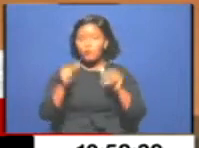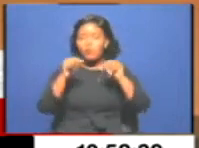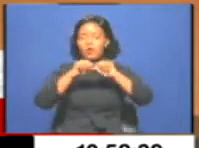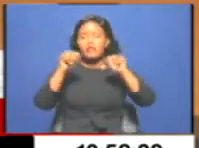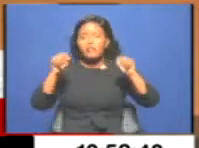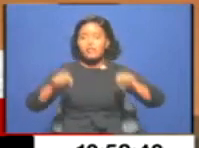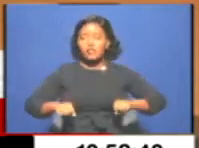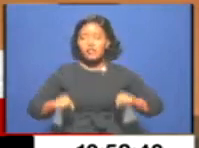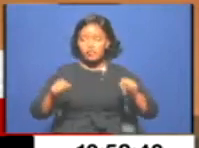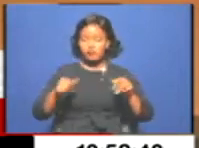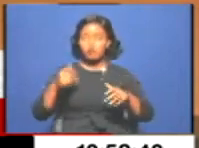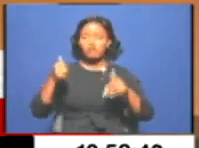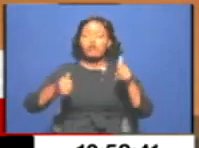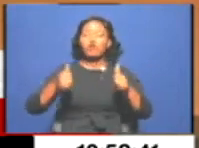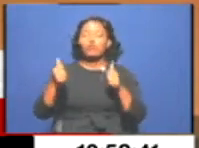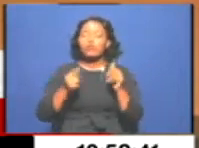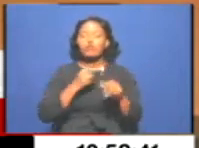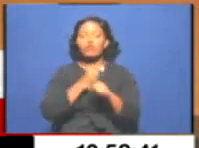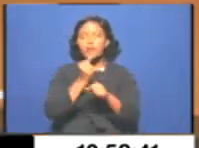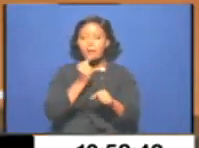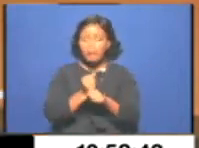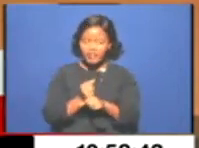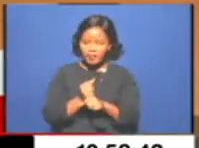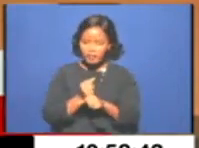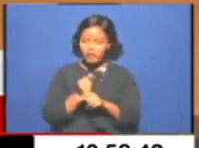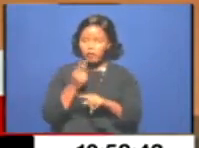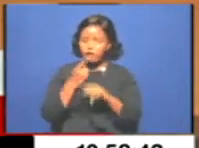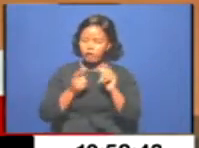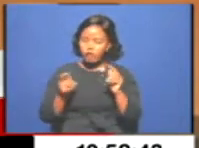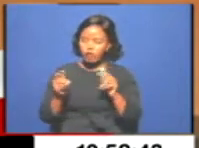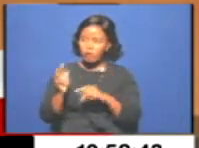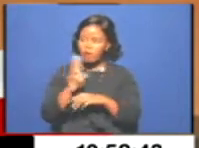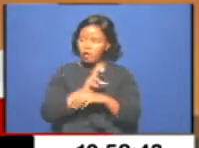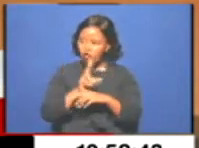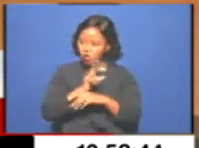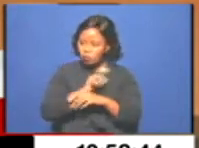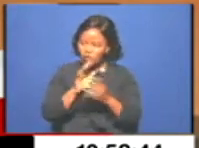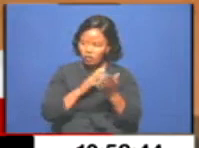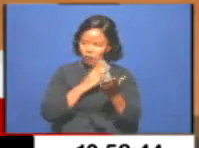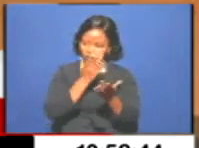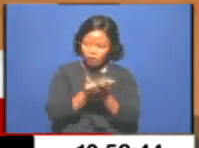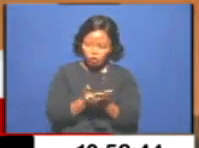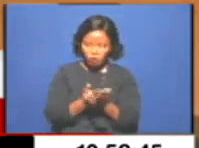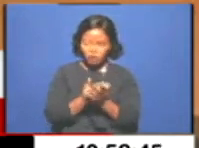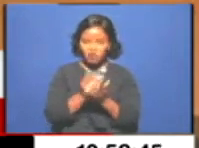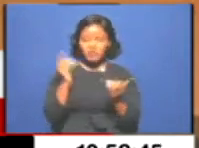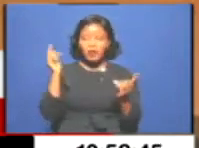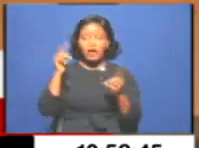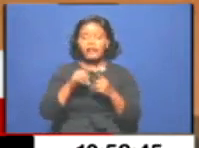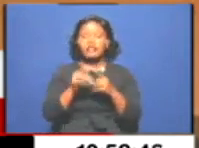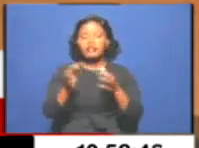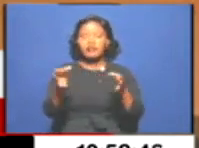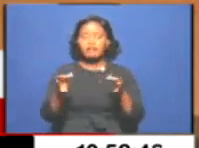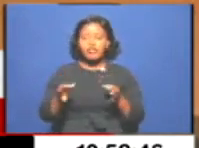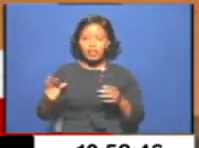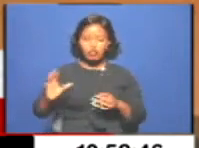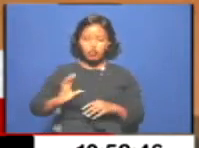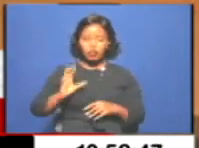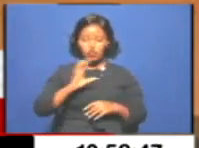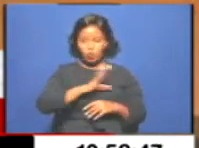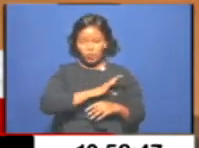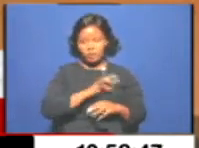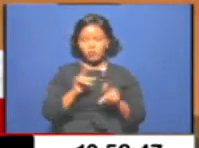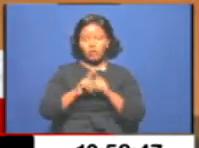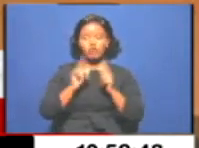expenditure would be made from the user application all the way to the Finance Committee sitting down and recommending to